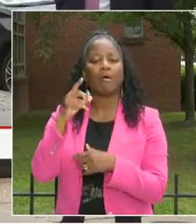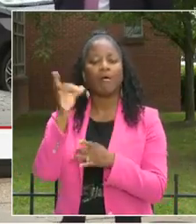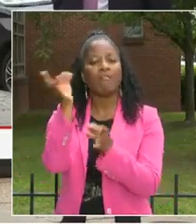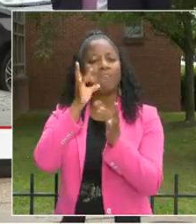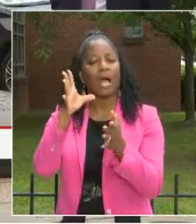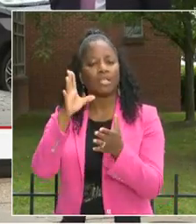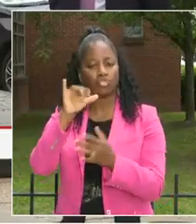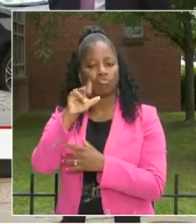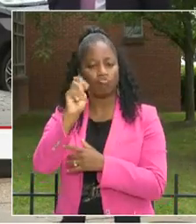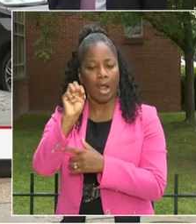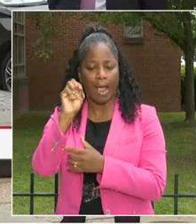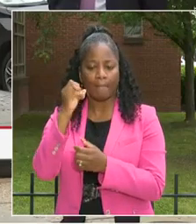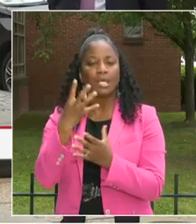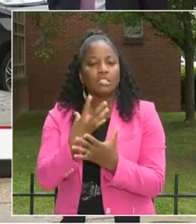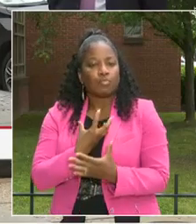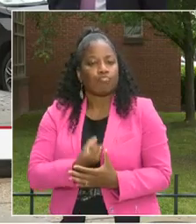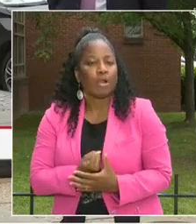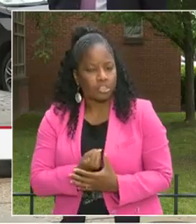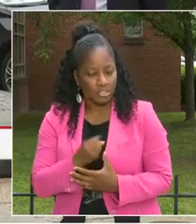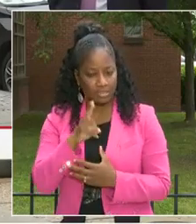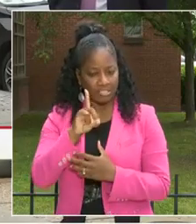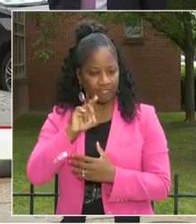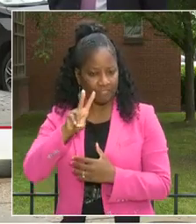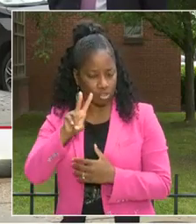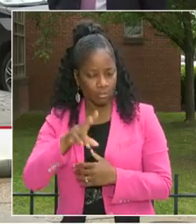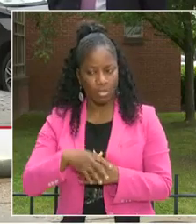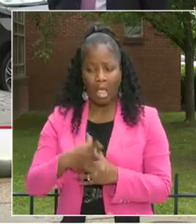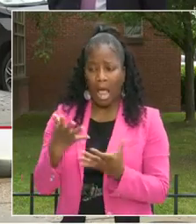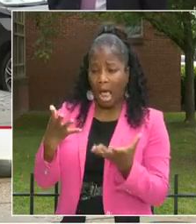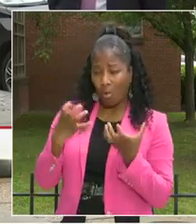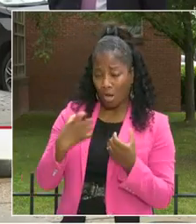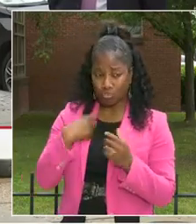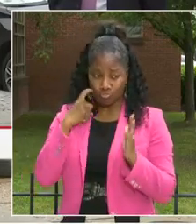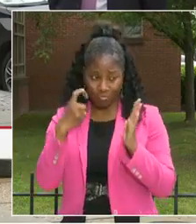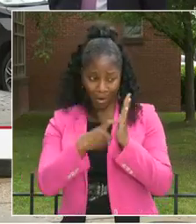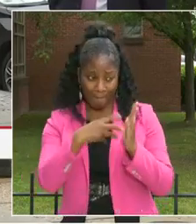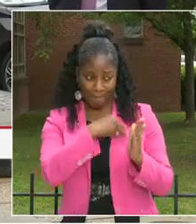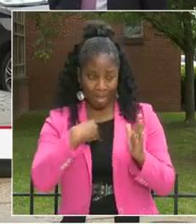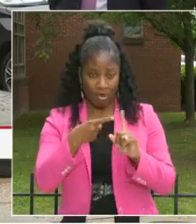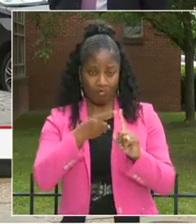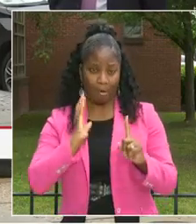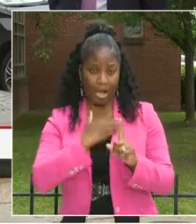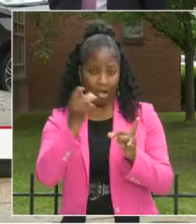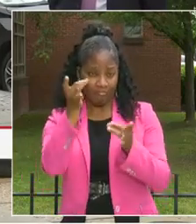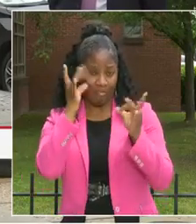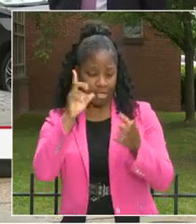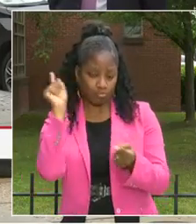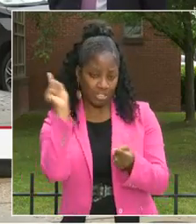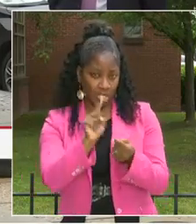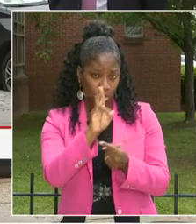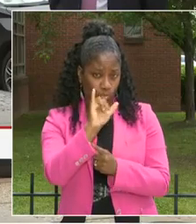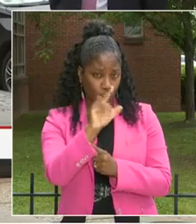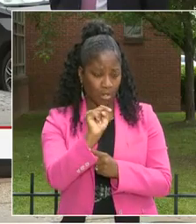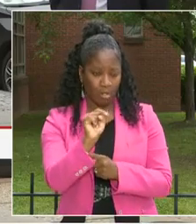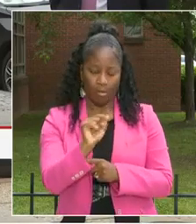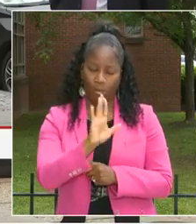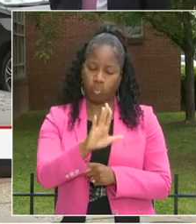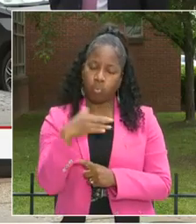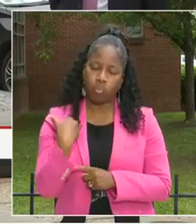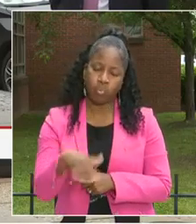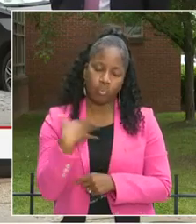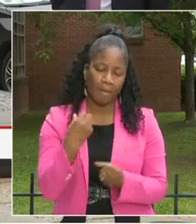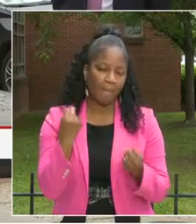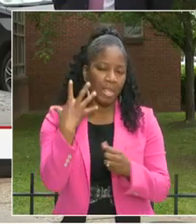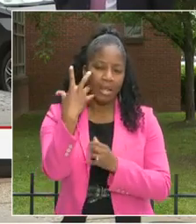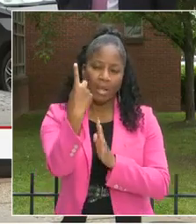Division. First, I want to recognize the members of the Violence Reduction Unit and our federal partners for their tireless efforts and many